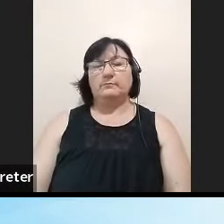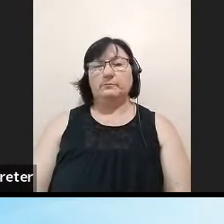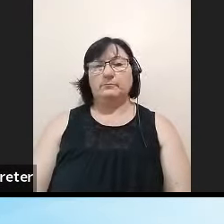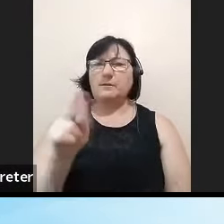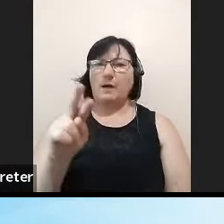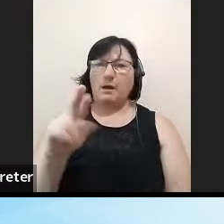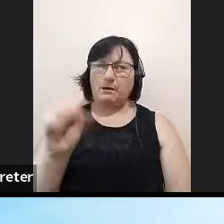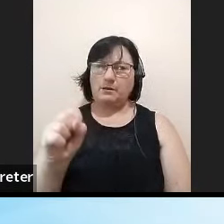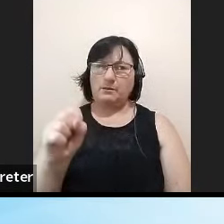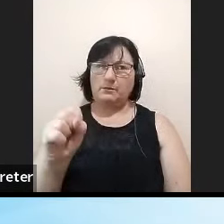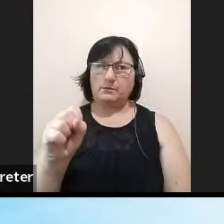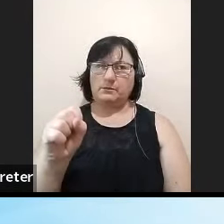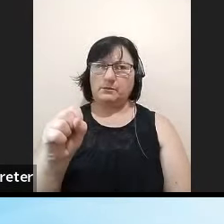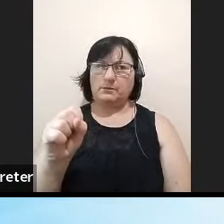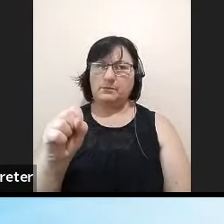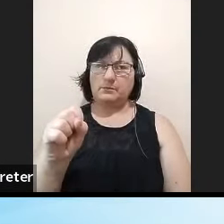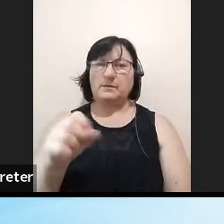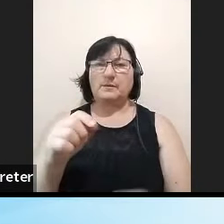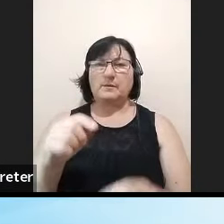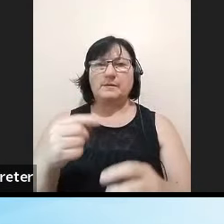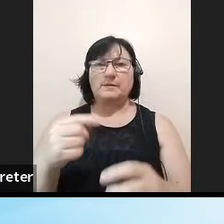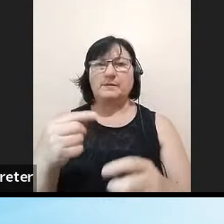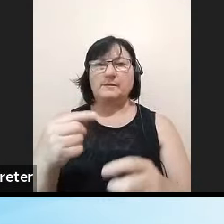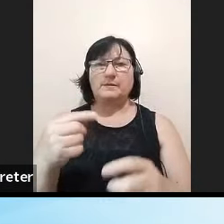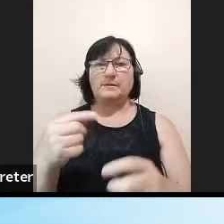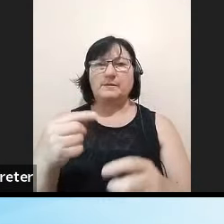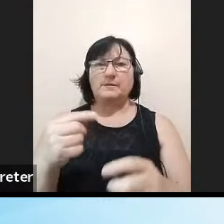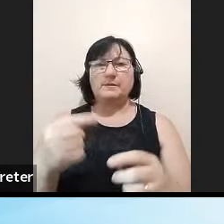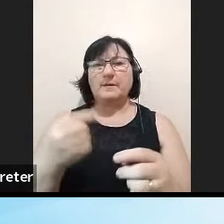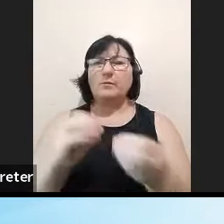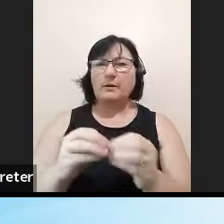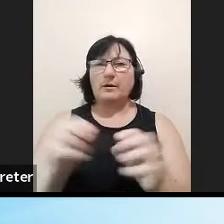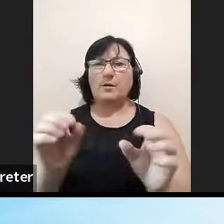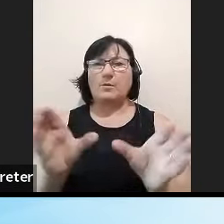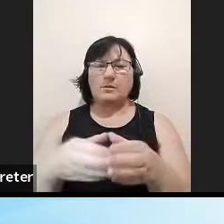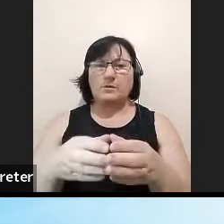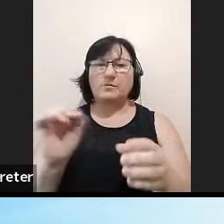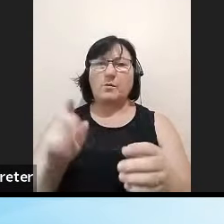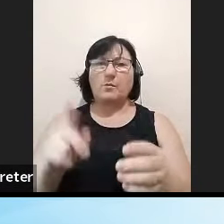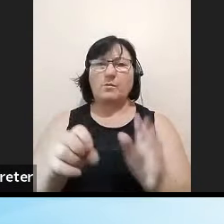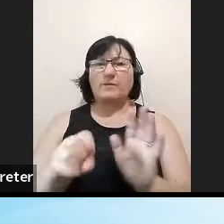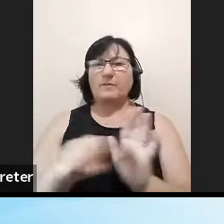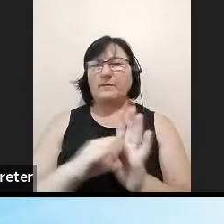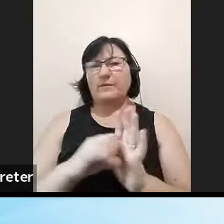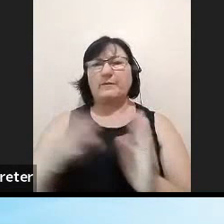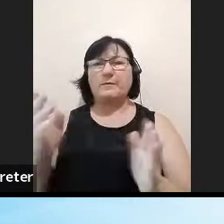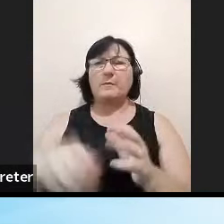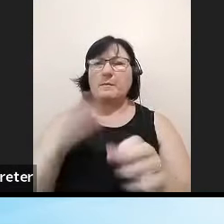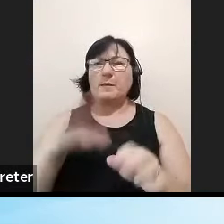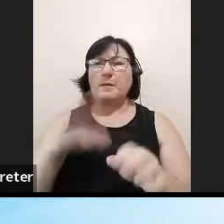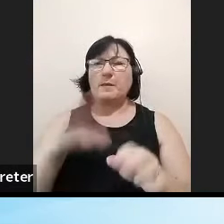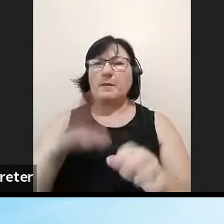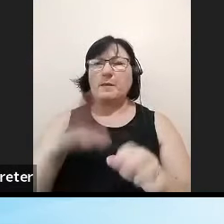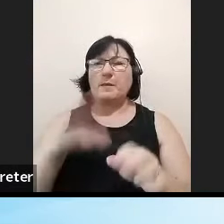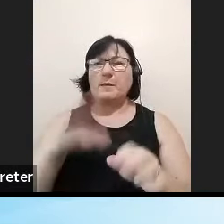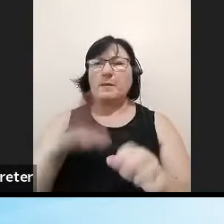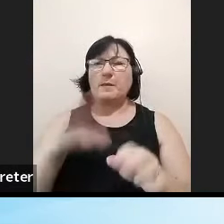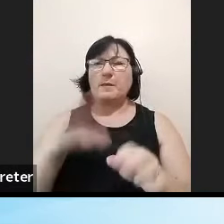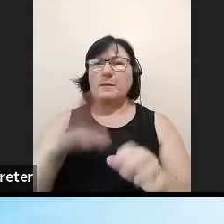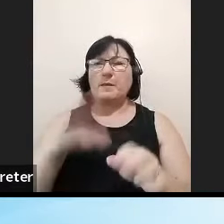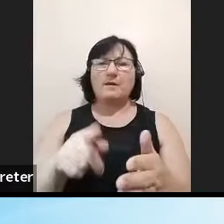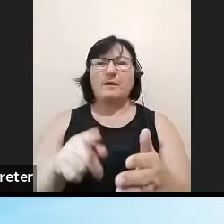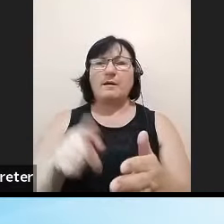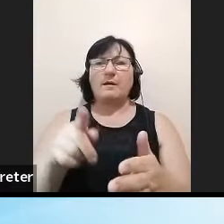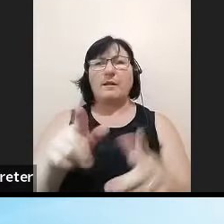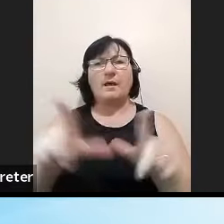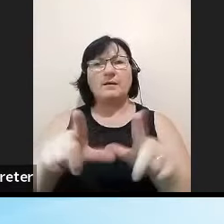organization, we have identified that for many years, the turnaround times in a licensing and registration space has been a huge